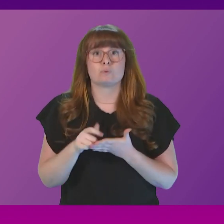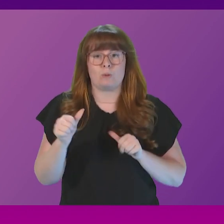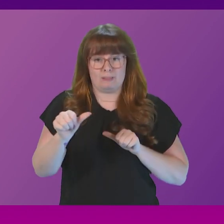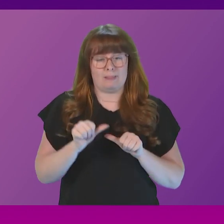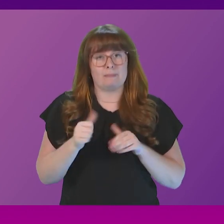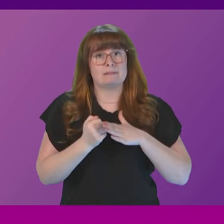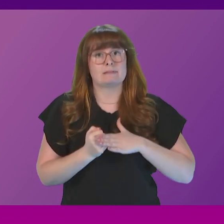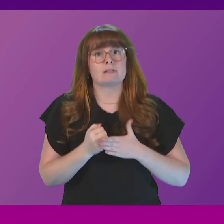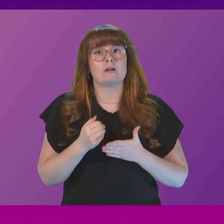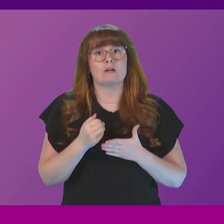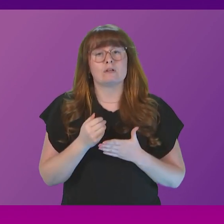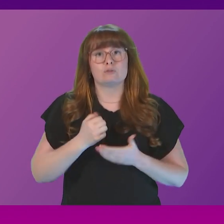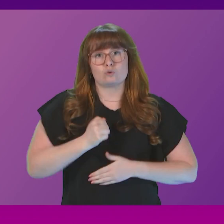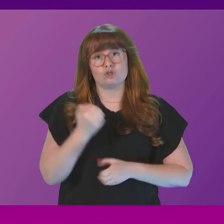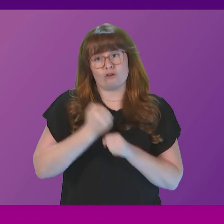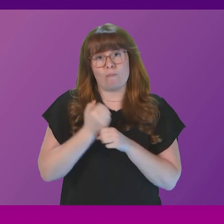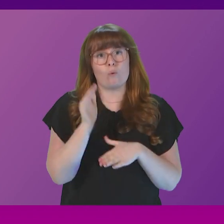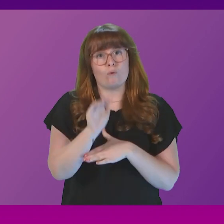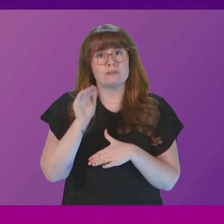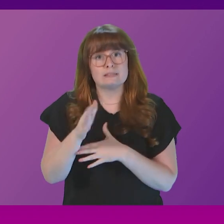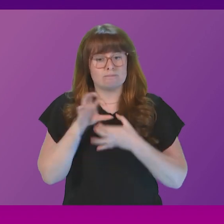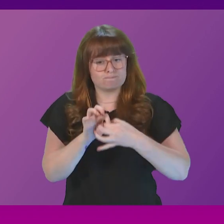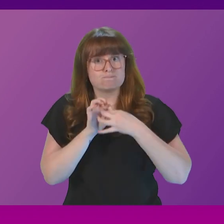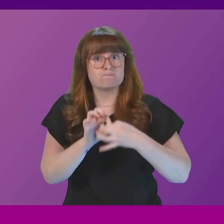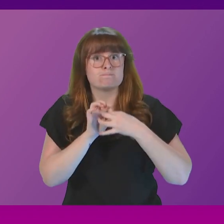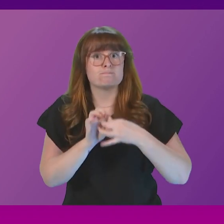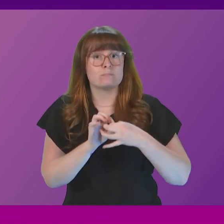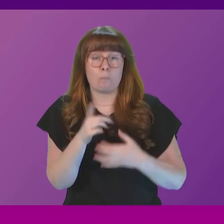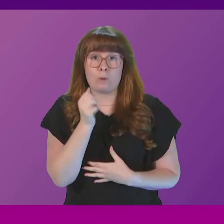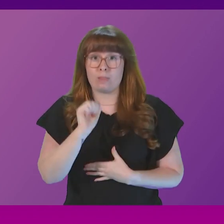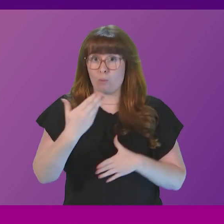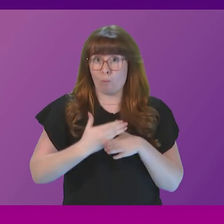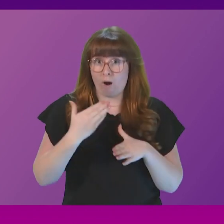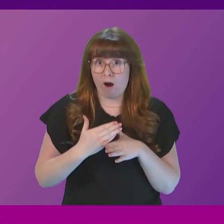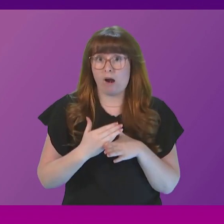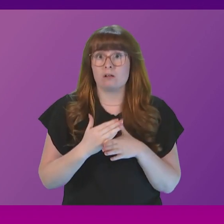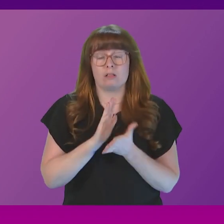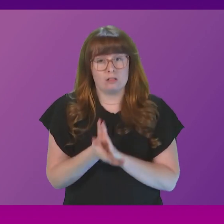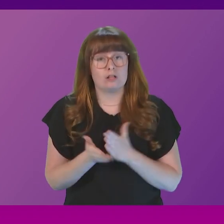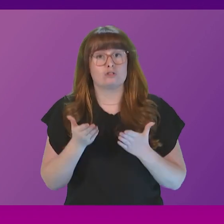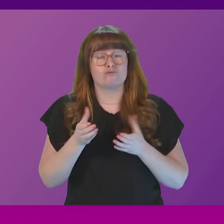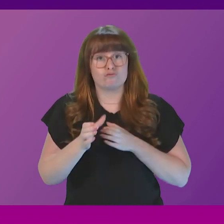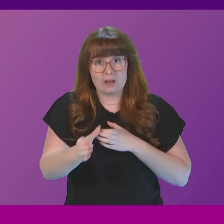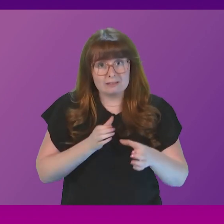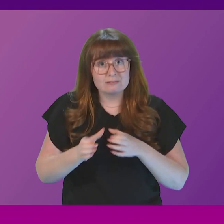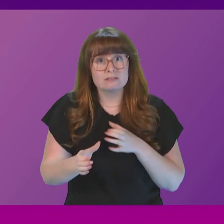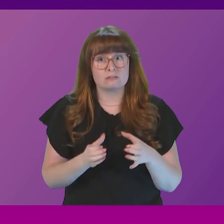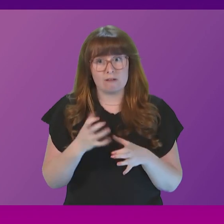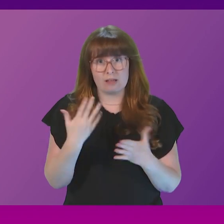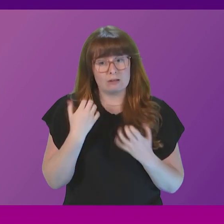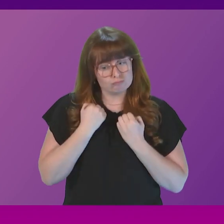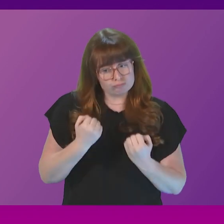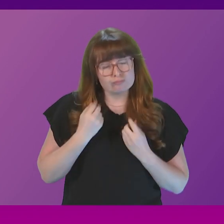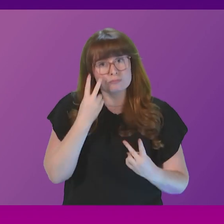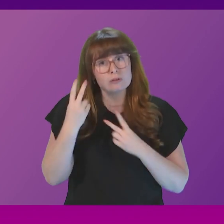Government's overseas engagements, and possibly, with the great work they do, possibly damage trade and investment. Do you have any reflections on